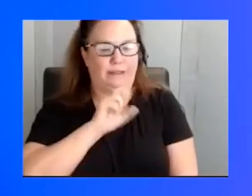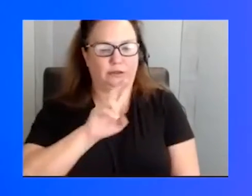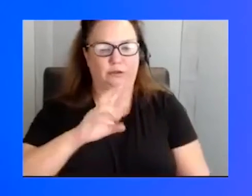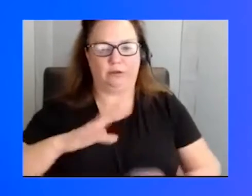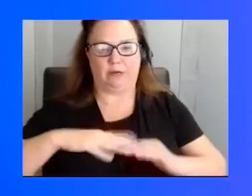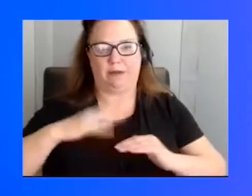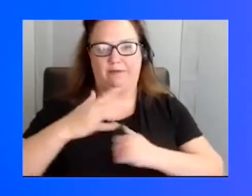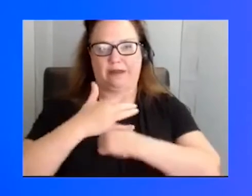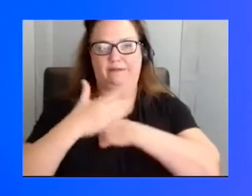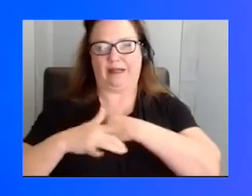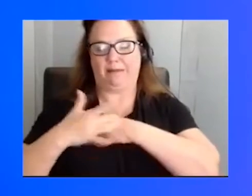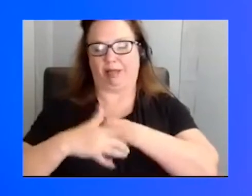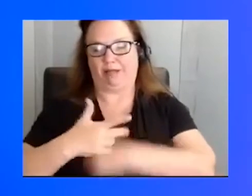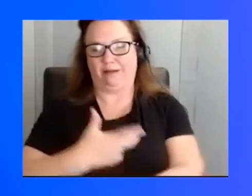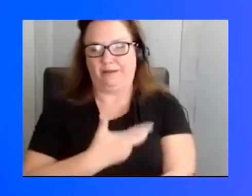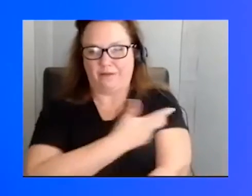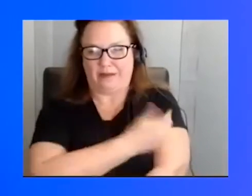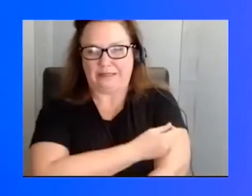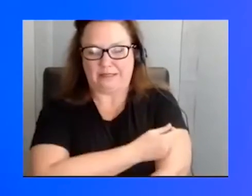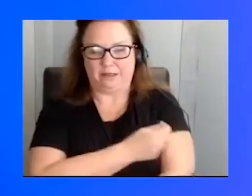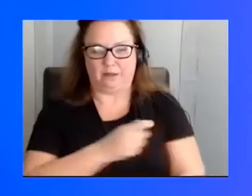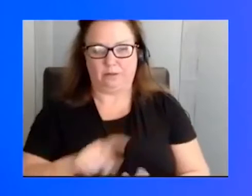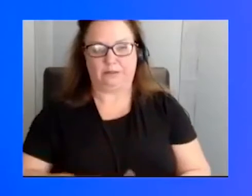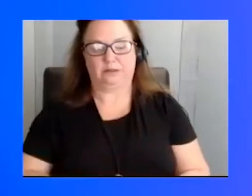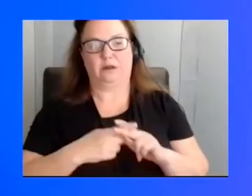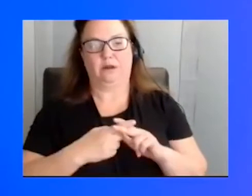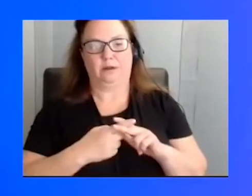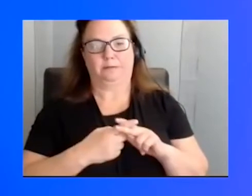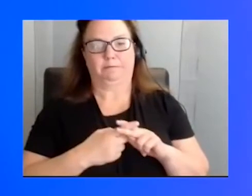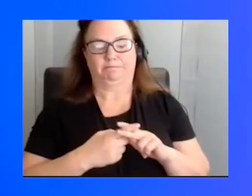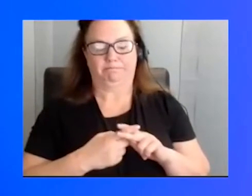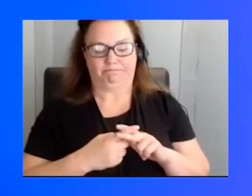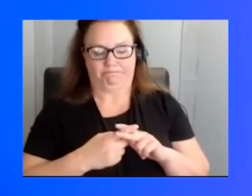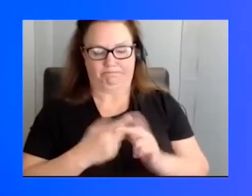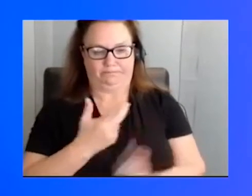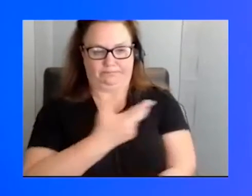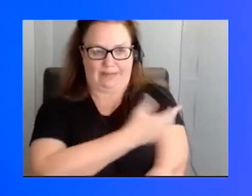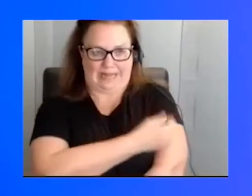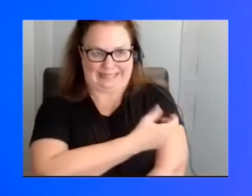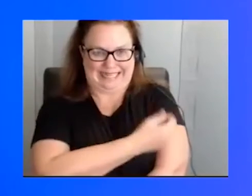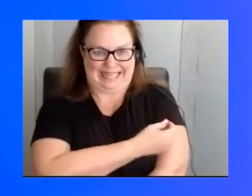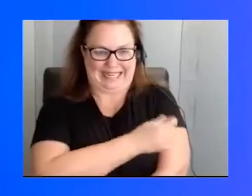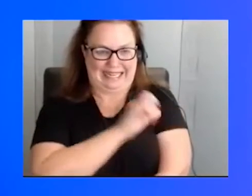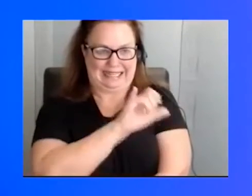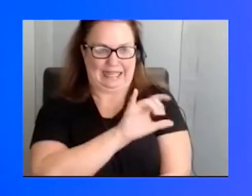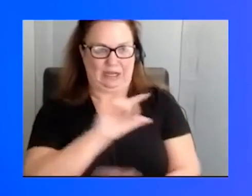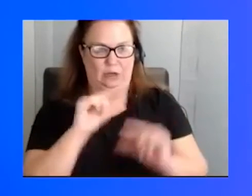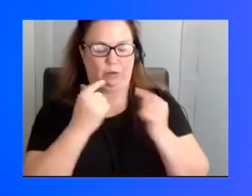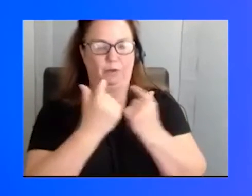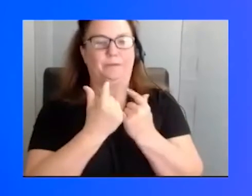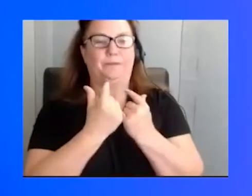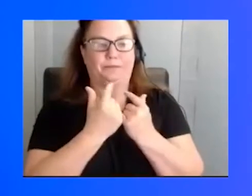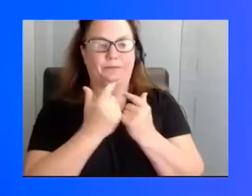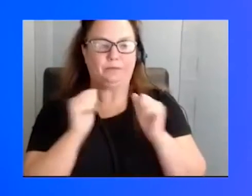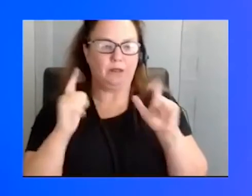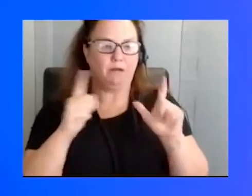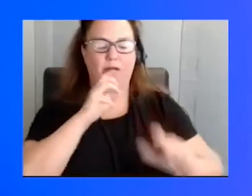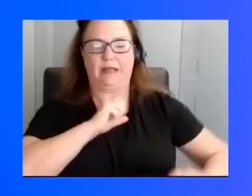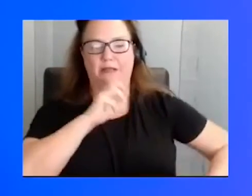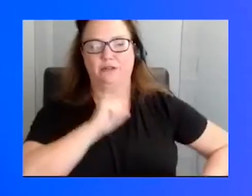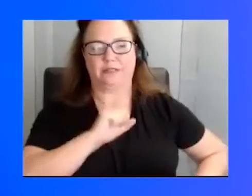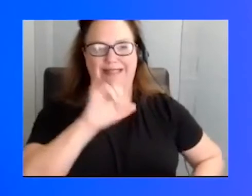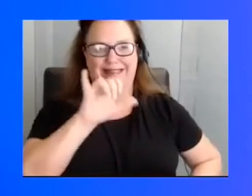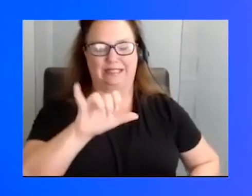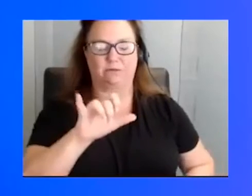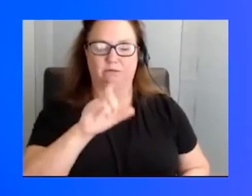for vaccination, and we start to vaccinate that group and all those ages, that is when we are truly going to